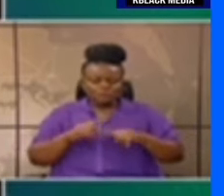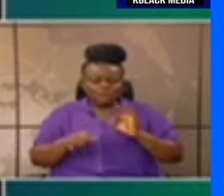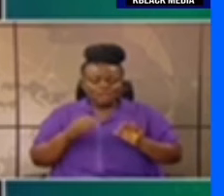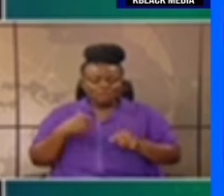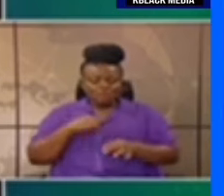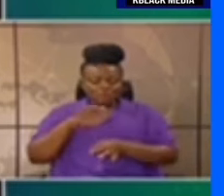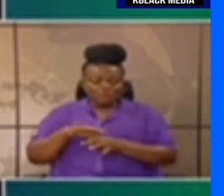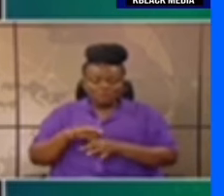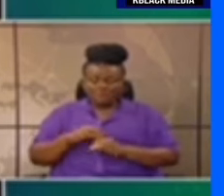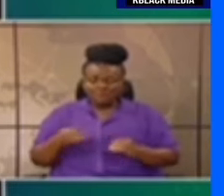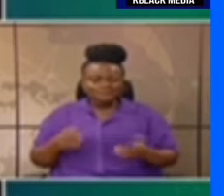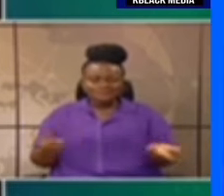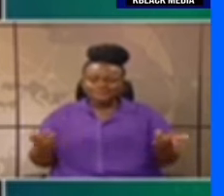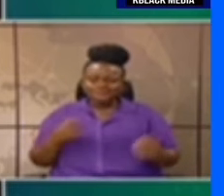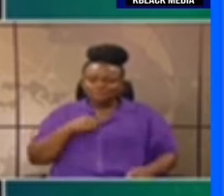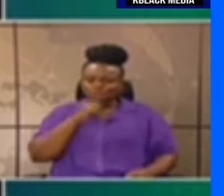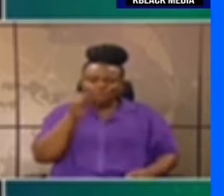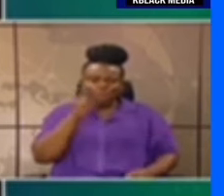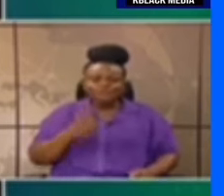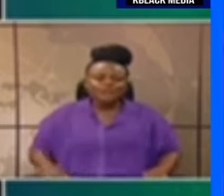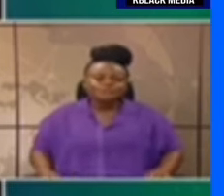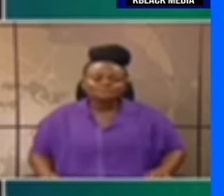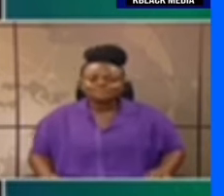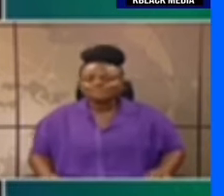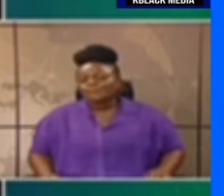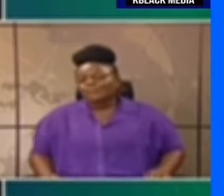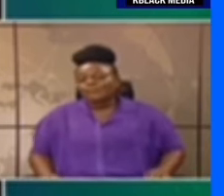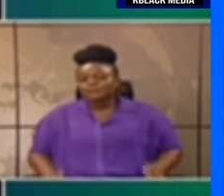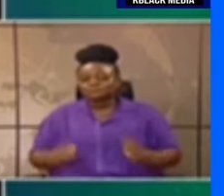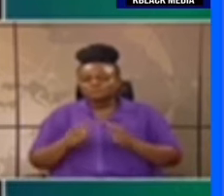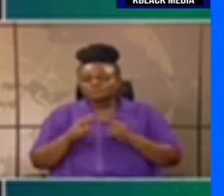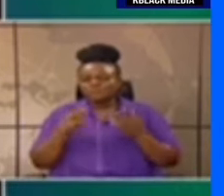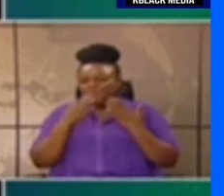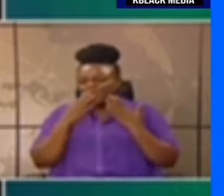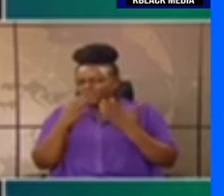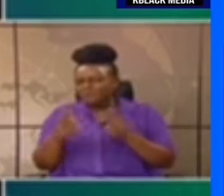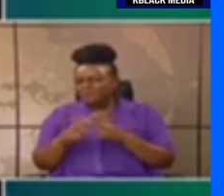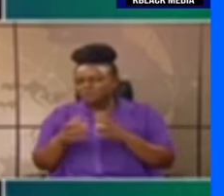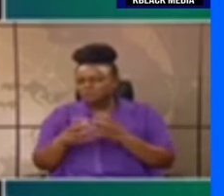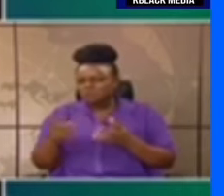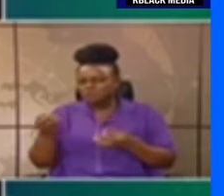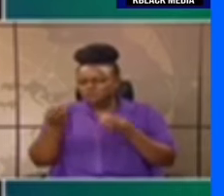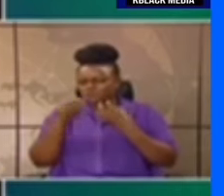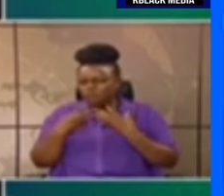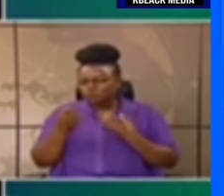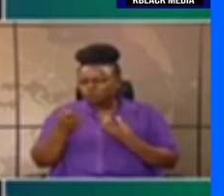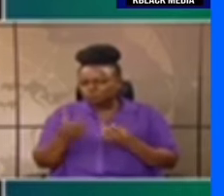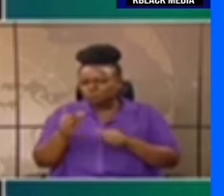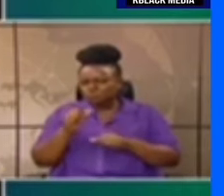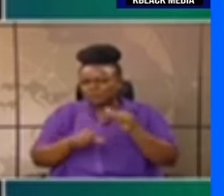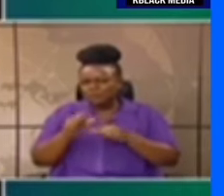a, meri enye mwa. I see. Evans, let me know what I see. I know, sir, we are